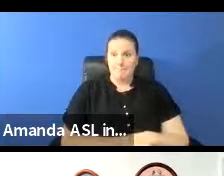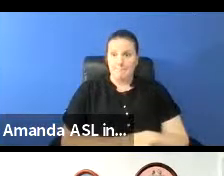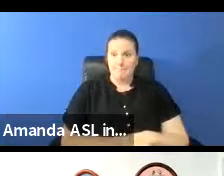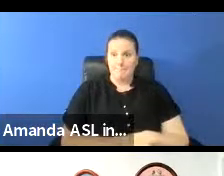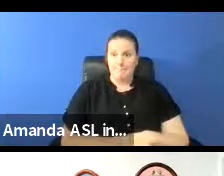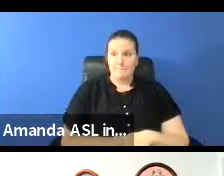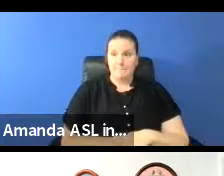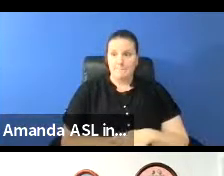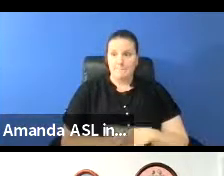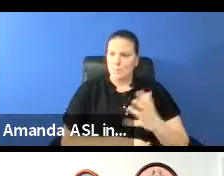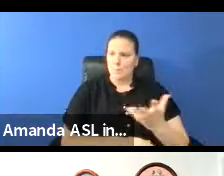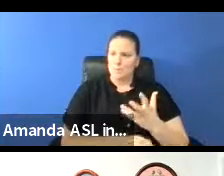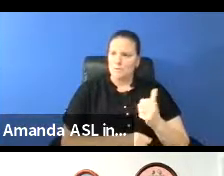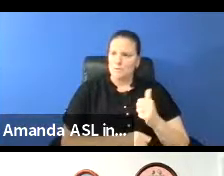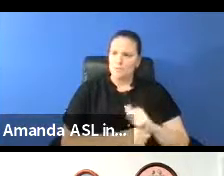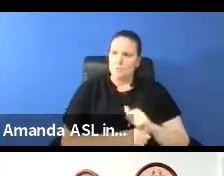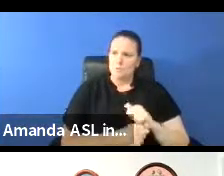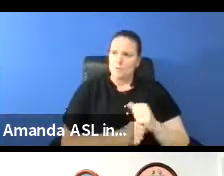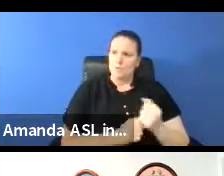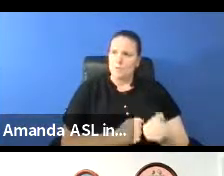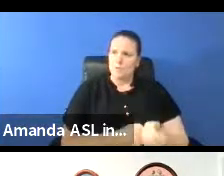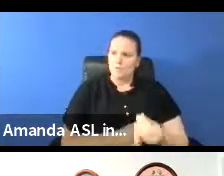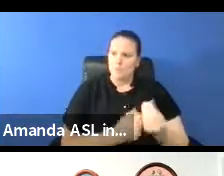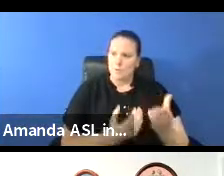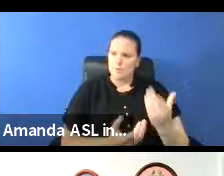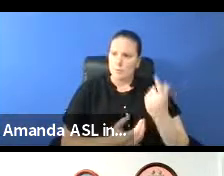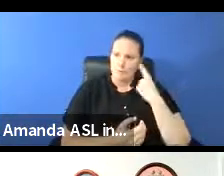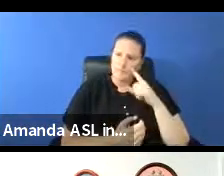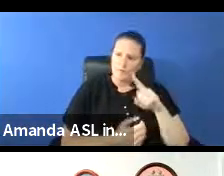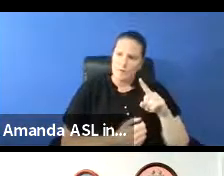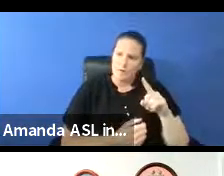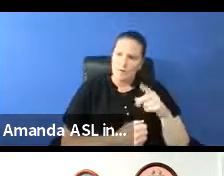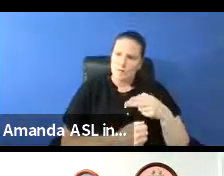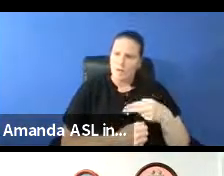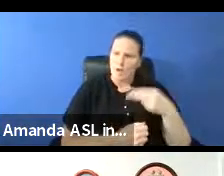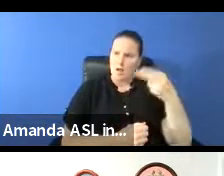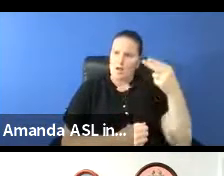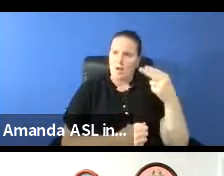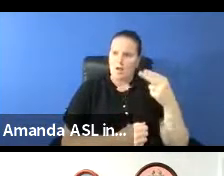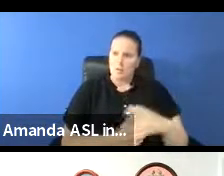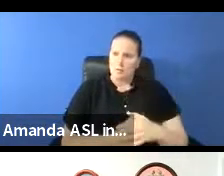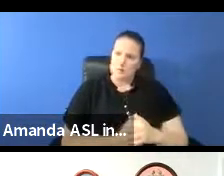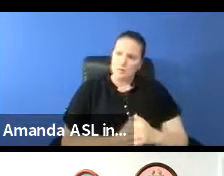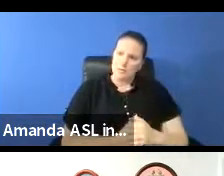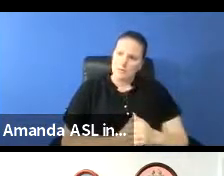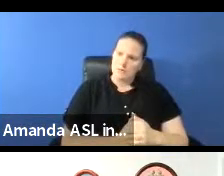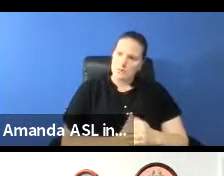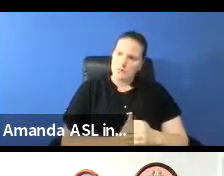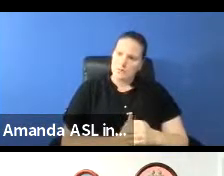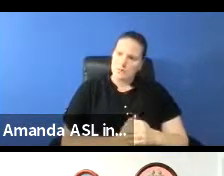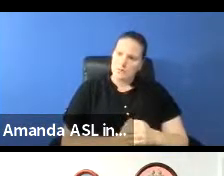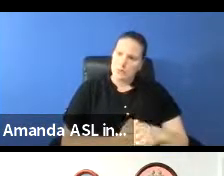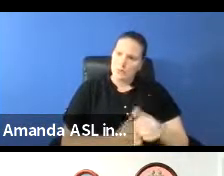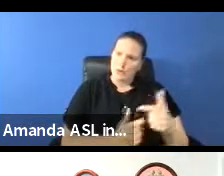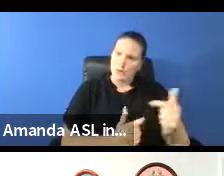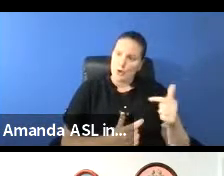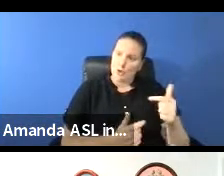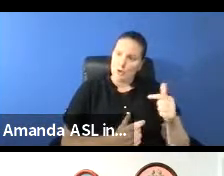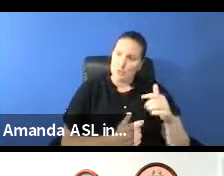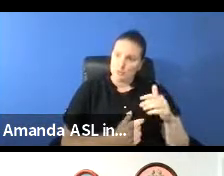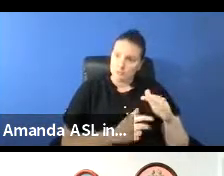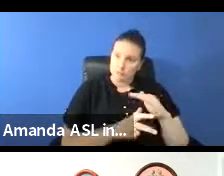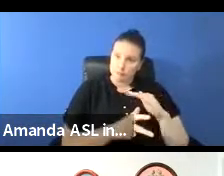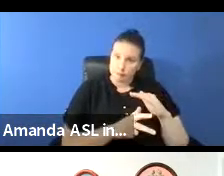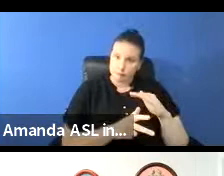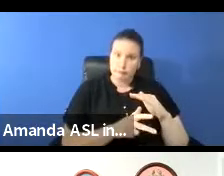Yes, what is the working proposal for the height? Are the large tugs and the sailboats going to be able